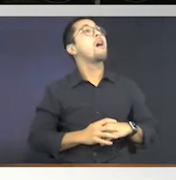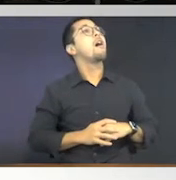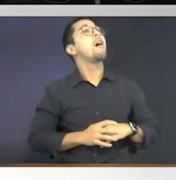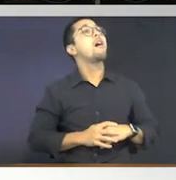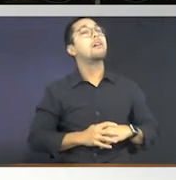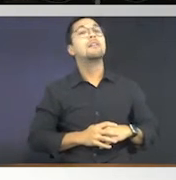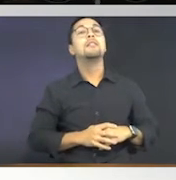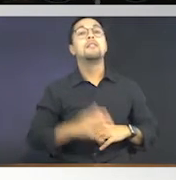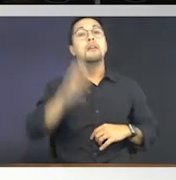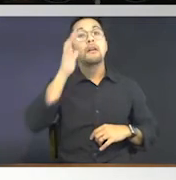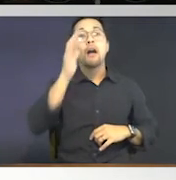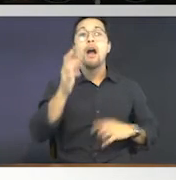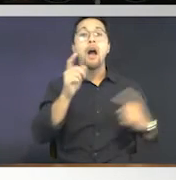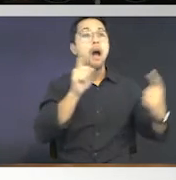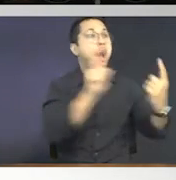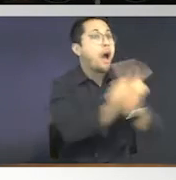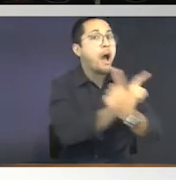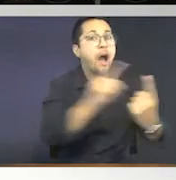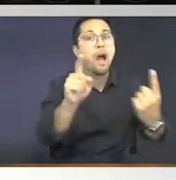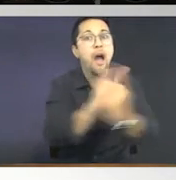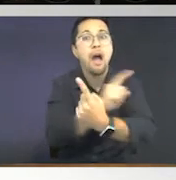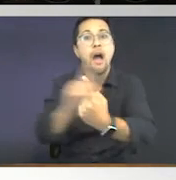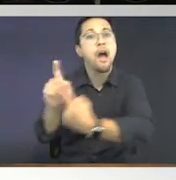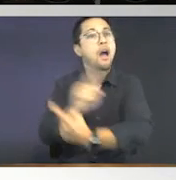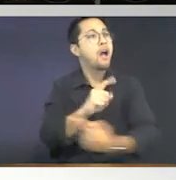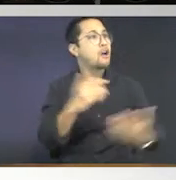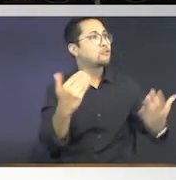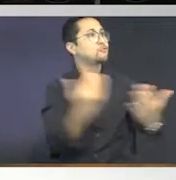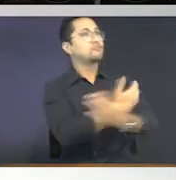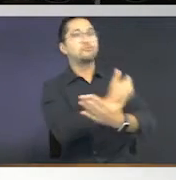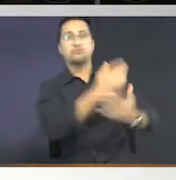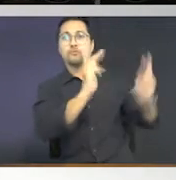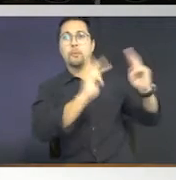and you will meet a whole new group of people you would have never met.